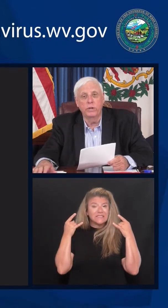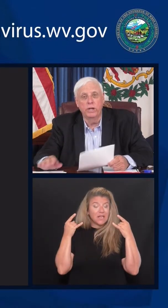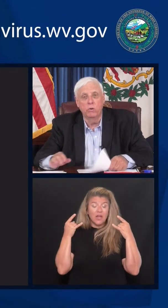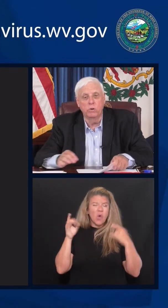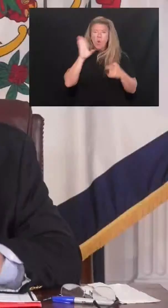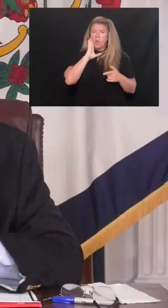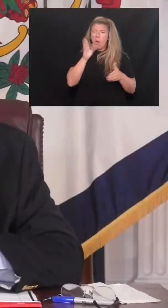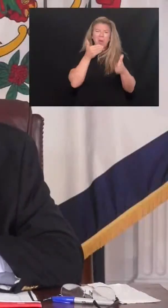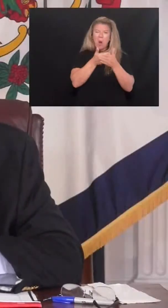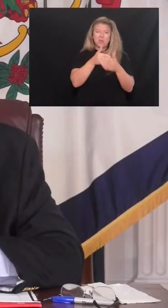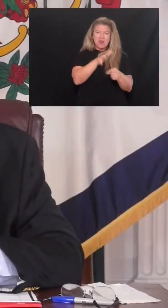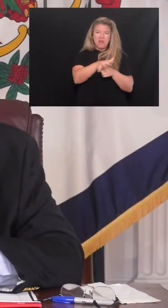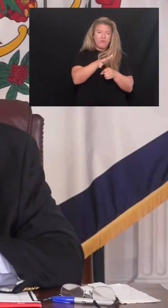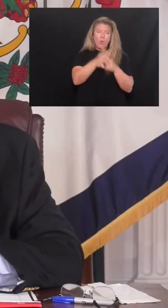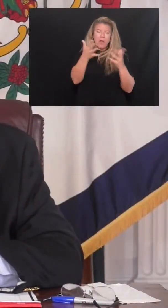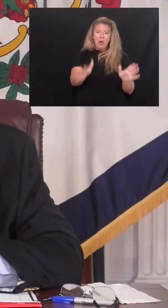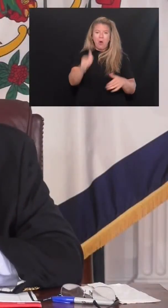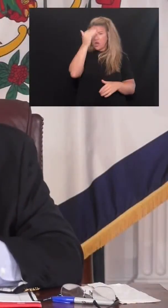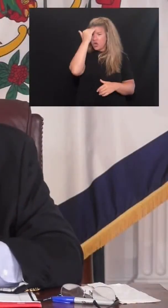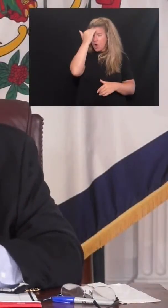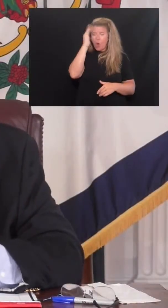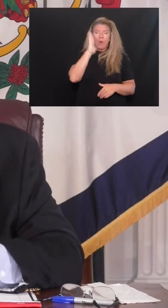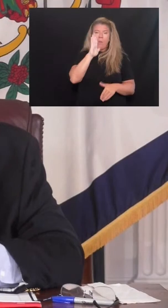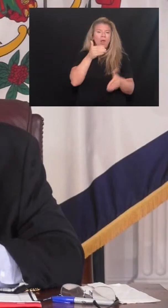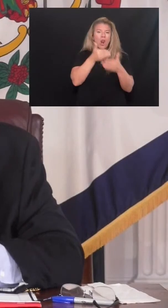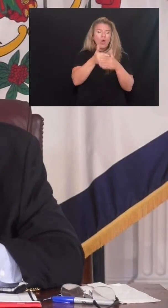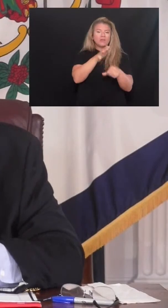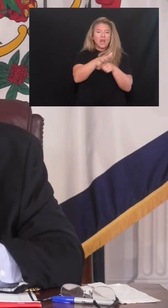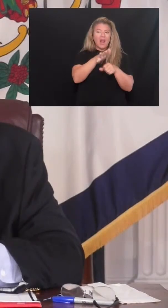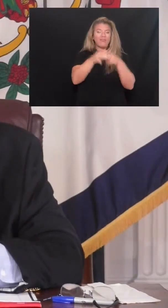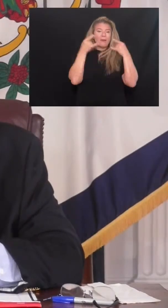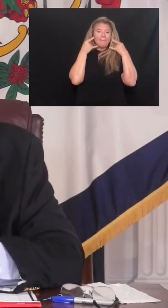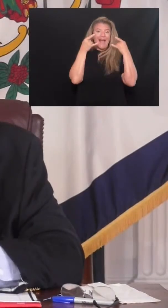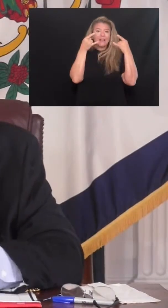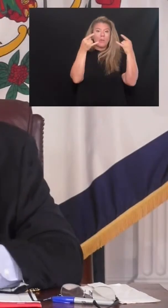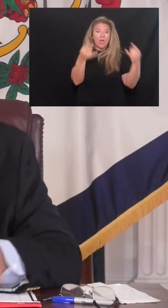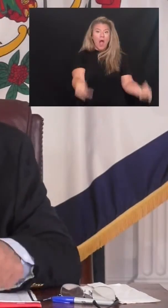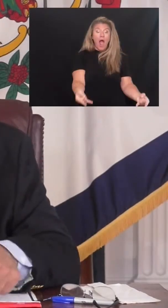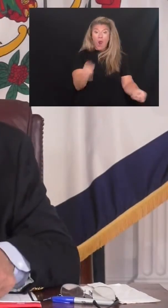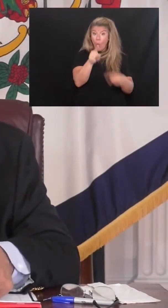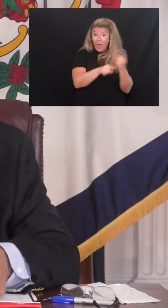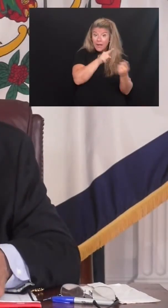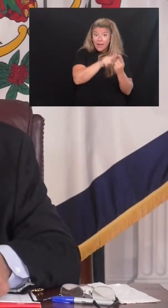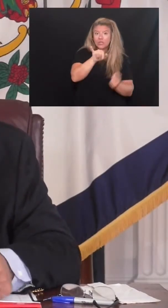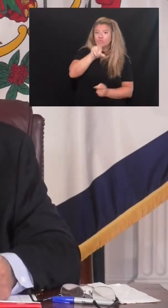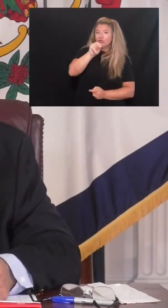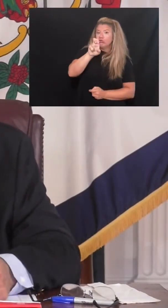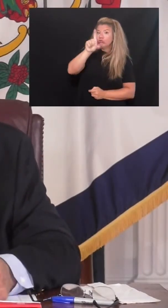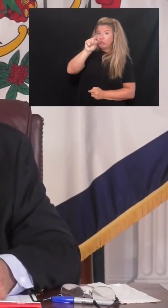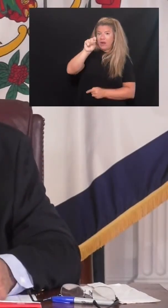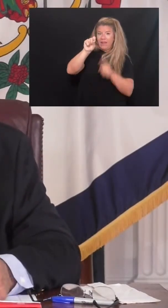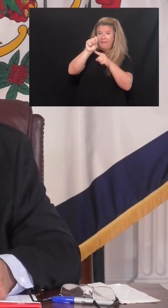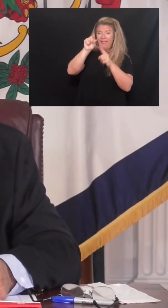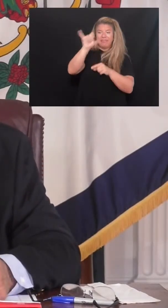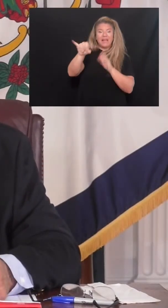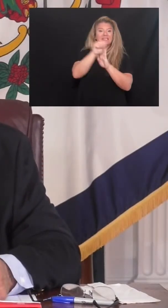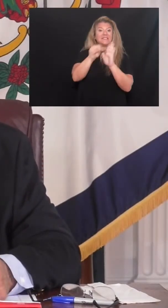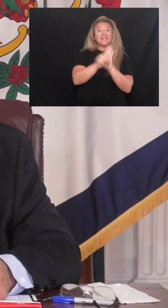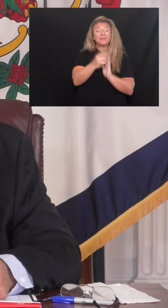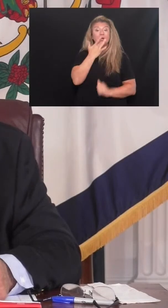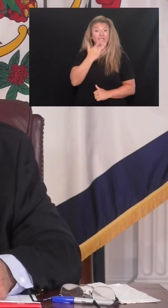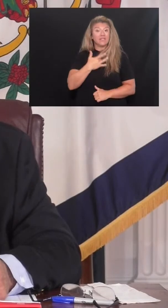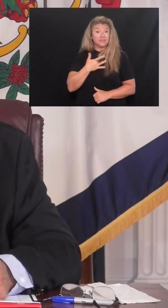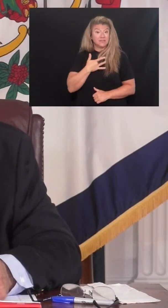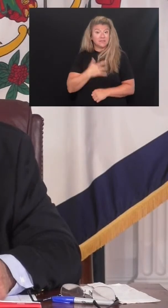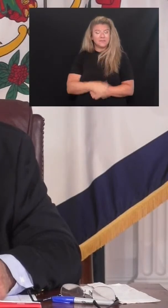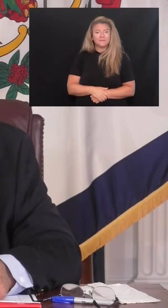enough. We know we're going to be close enough from the standpoint of our mask. Our masks are gone on our state's birthday, and we're happy to announce that. We've